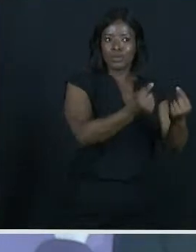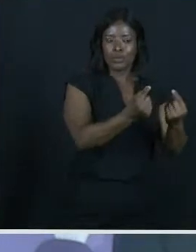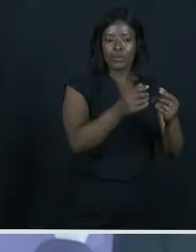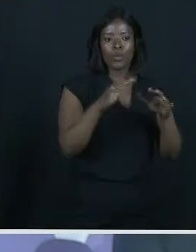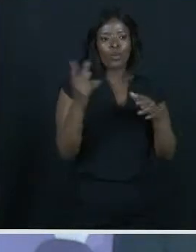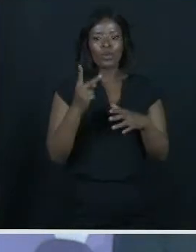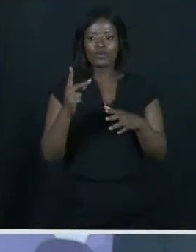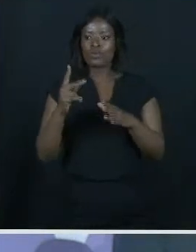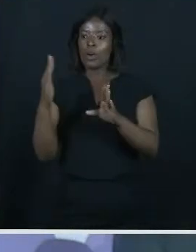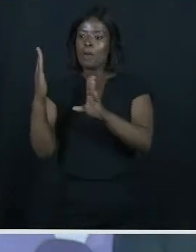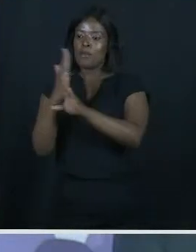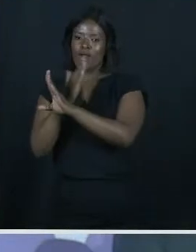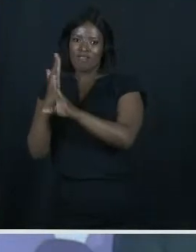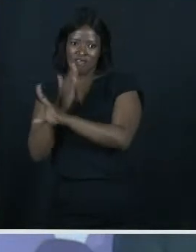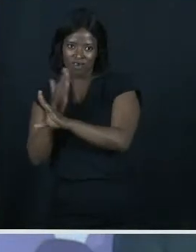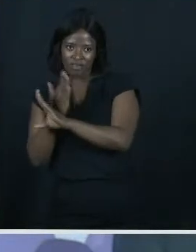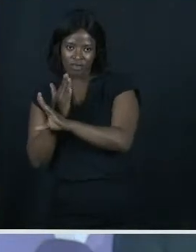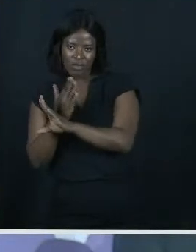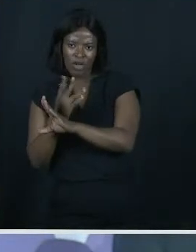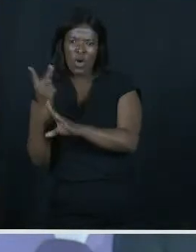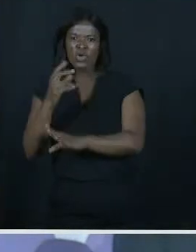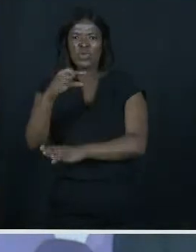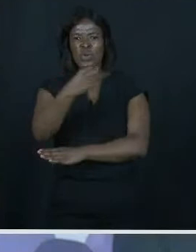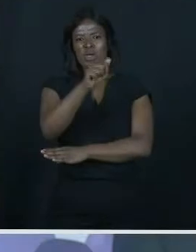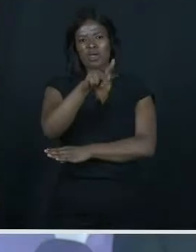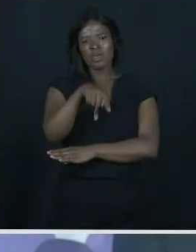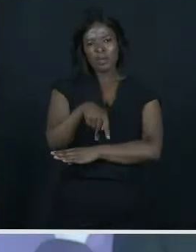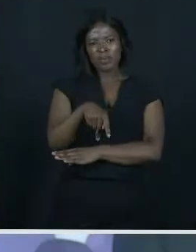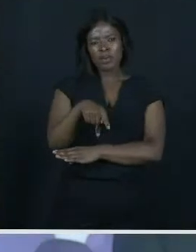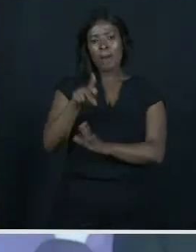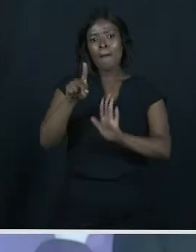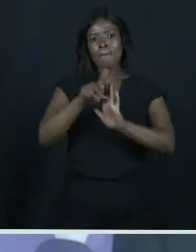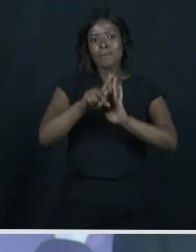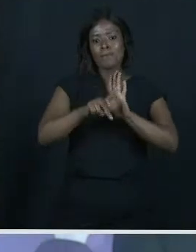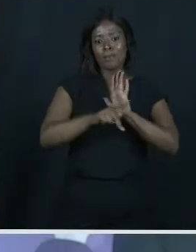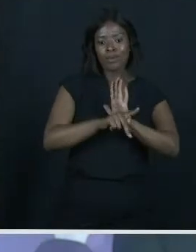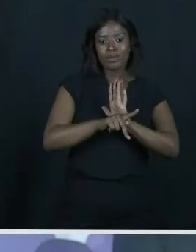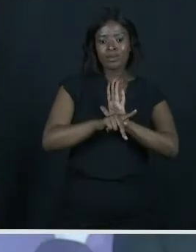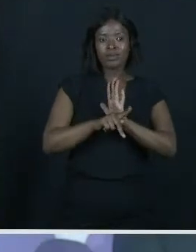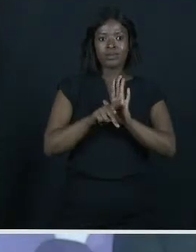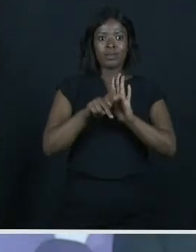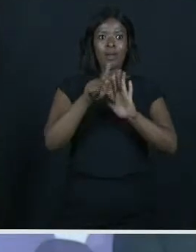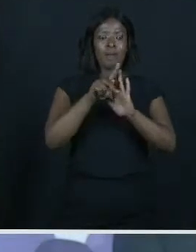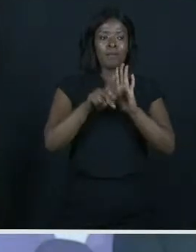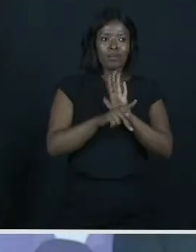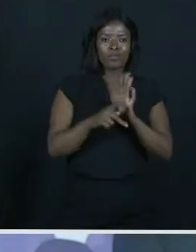also reduce the gap between what our policies say and what our people experience.